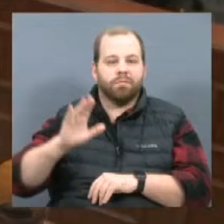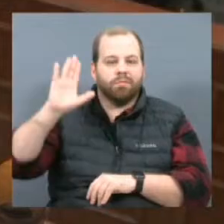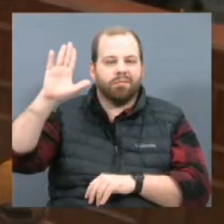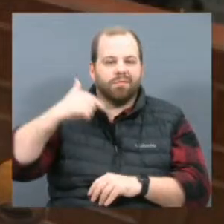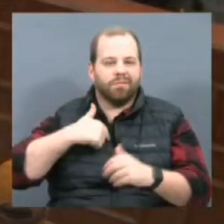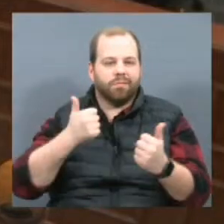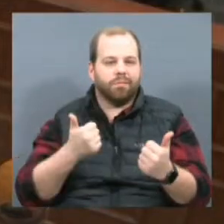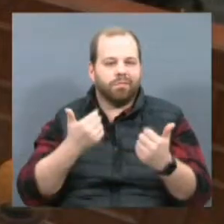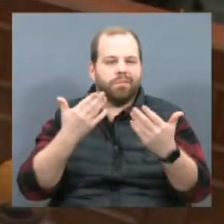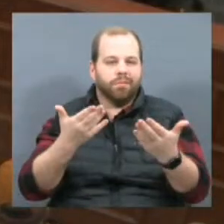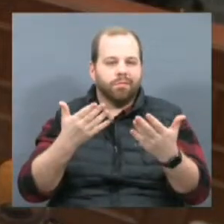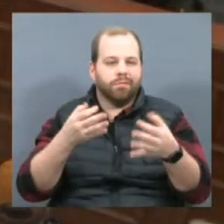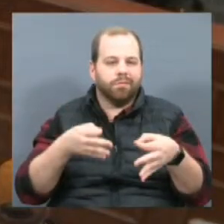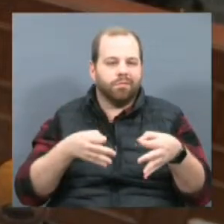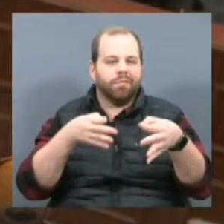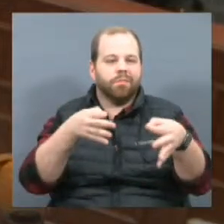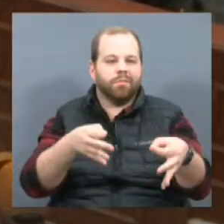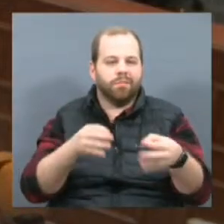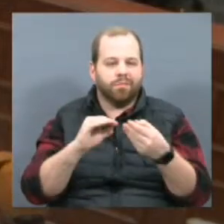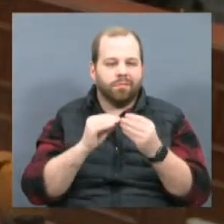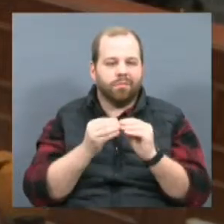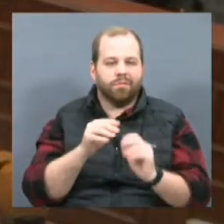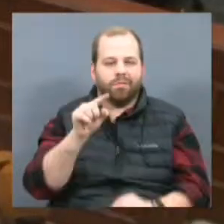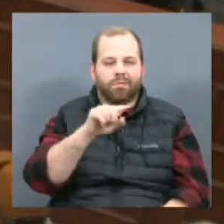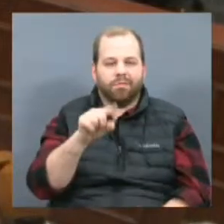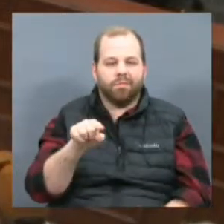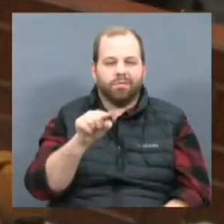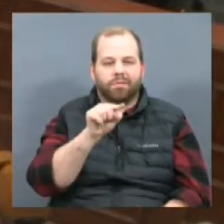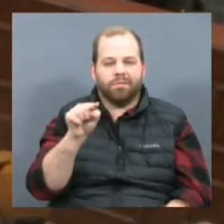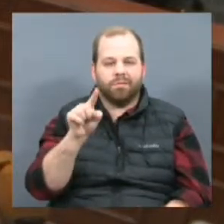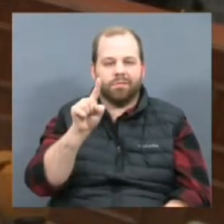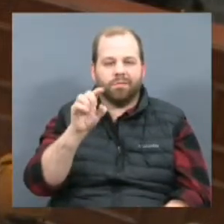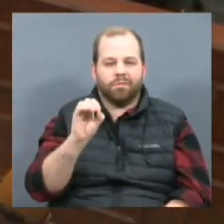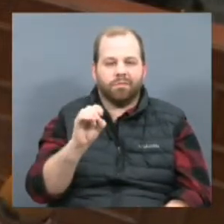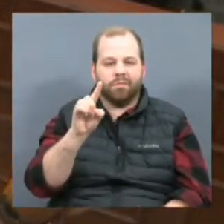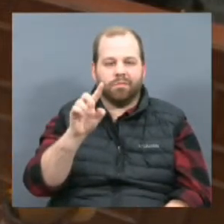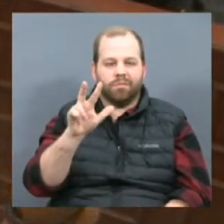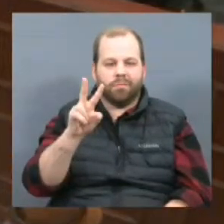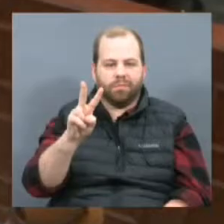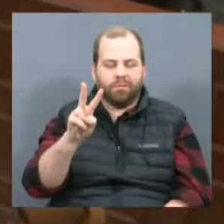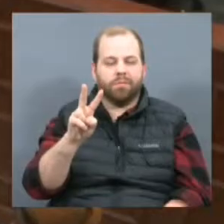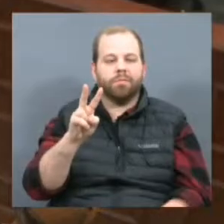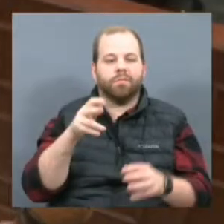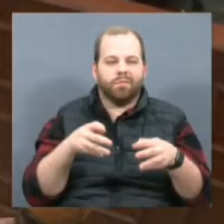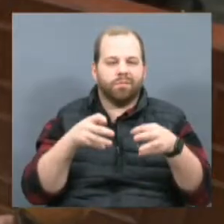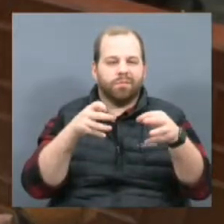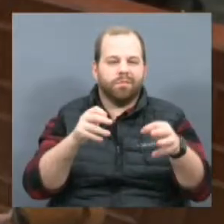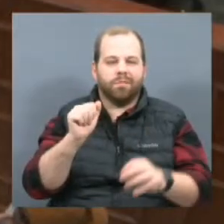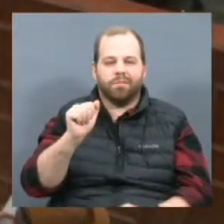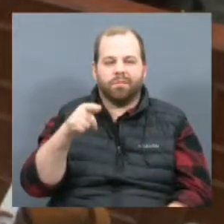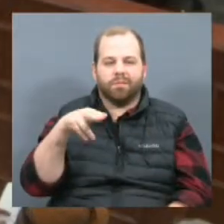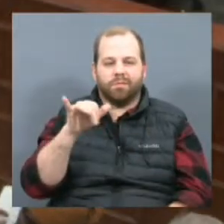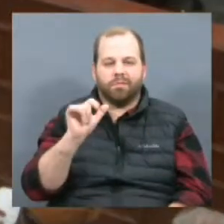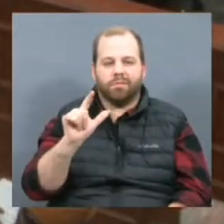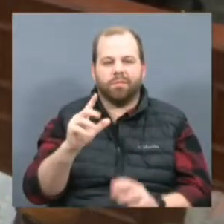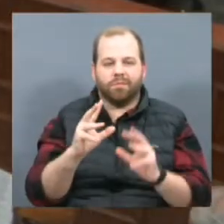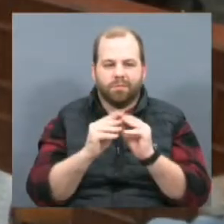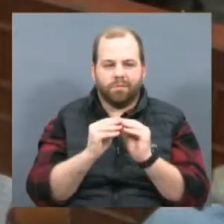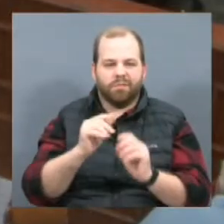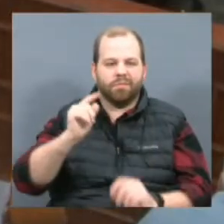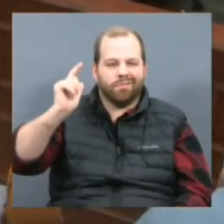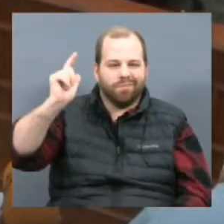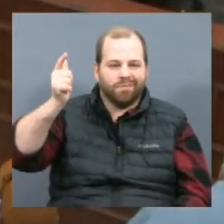a motion to defer file item number Z-10132 to the April meeting.